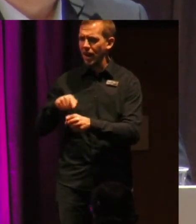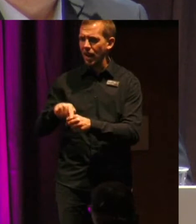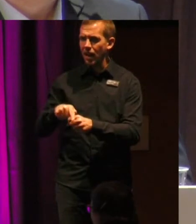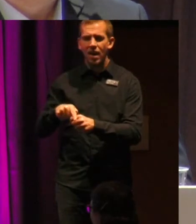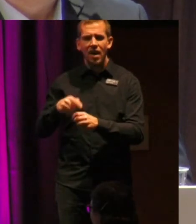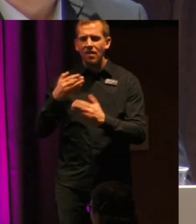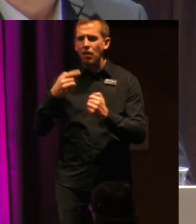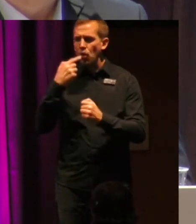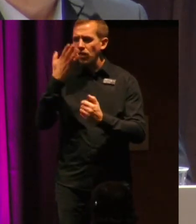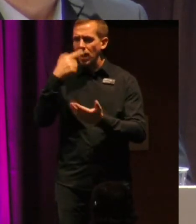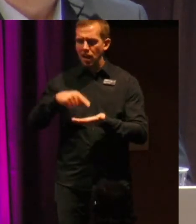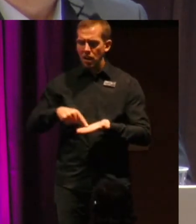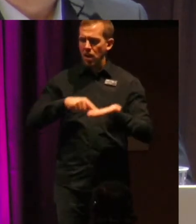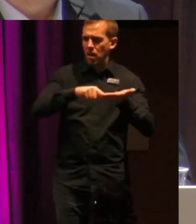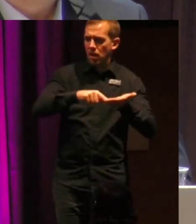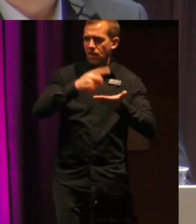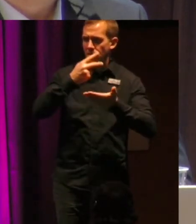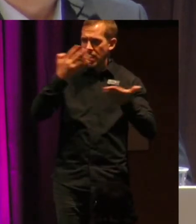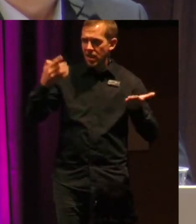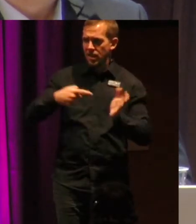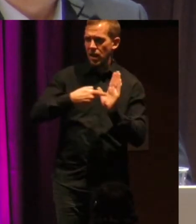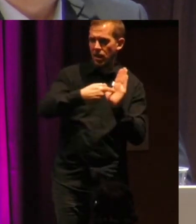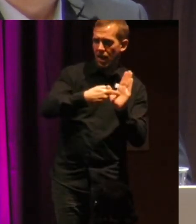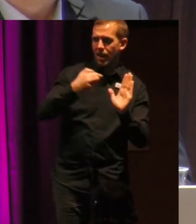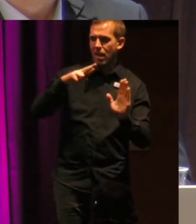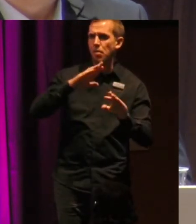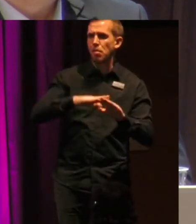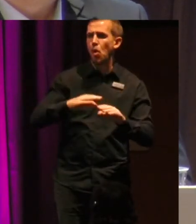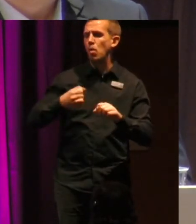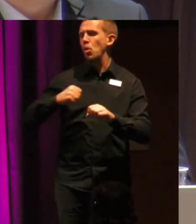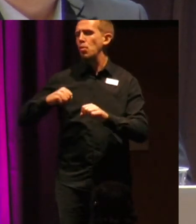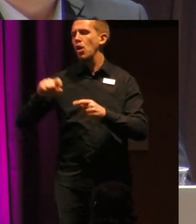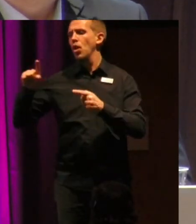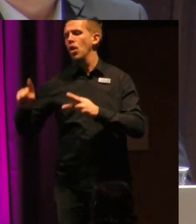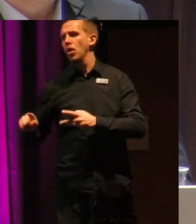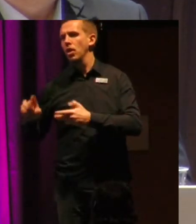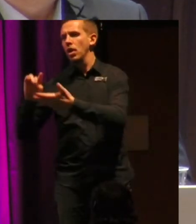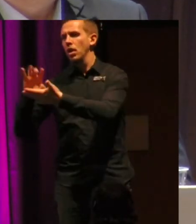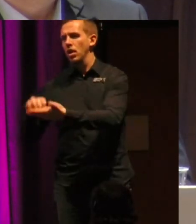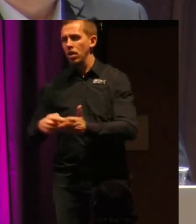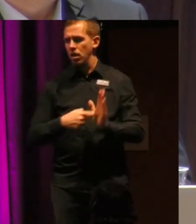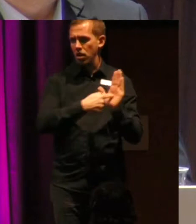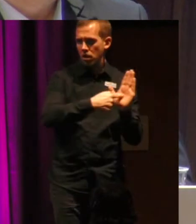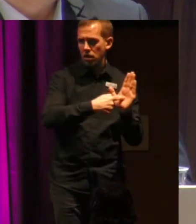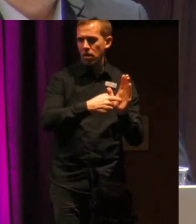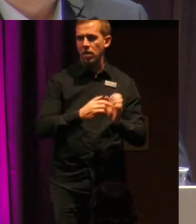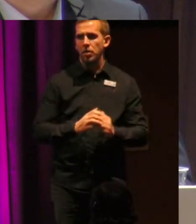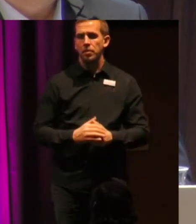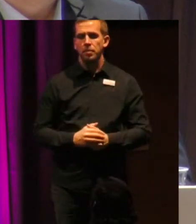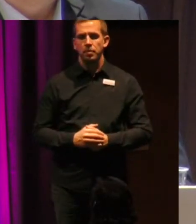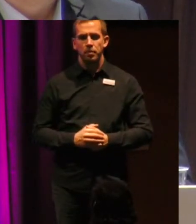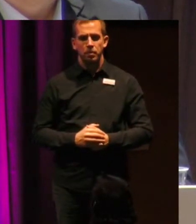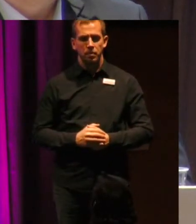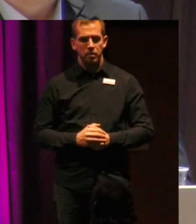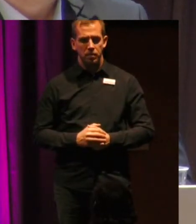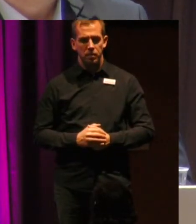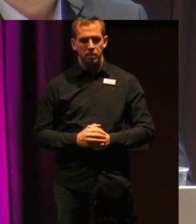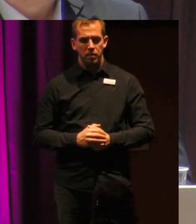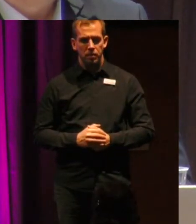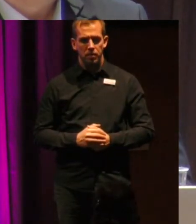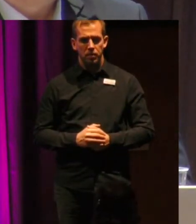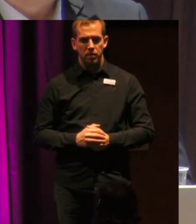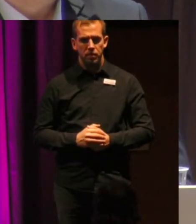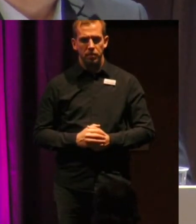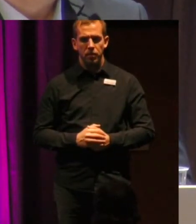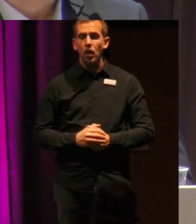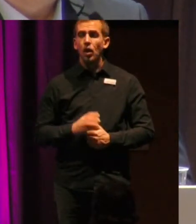give it visibility and try to change. And very often when we go for these missions, yes, but